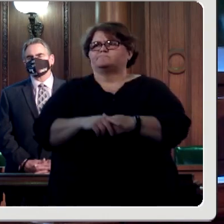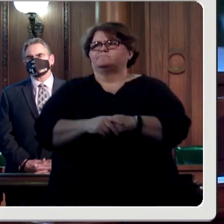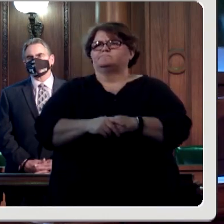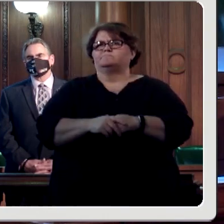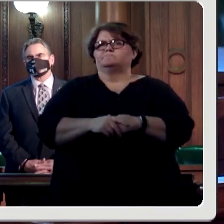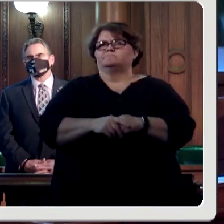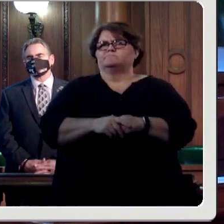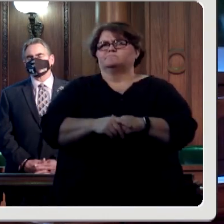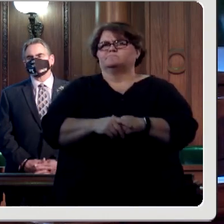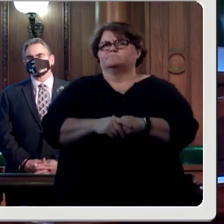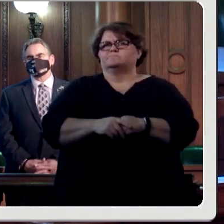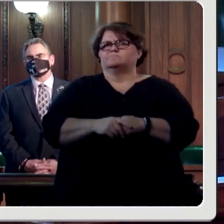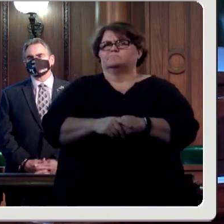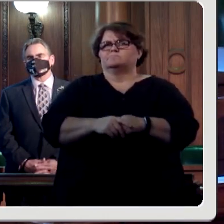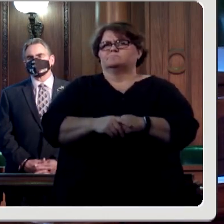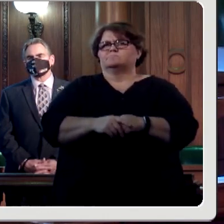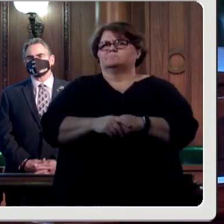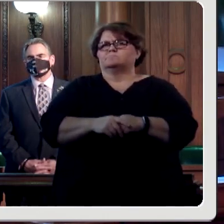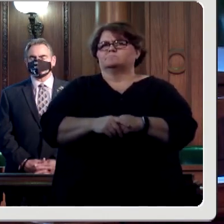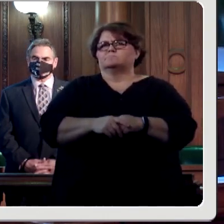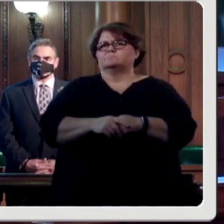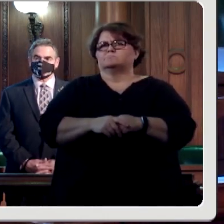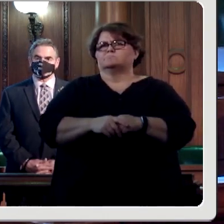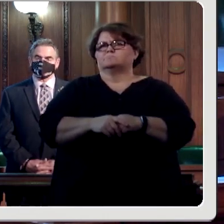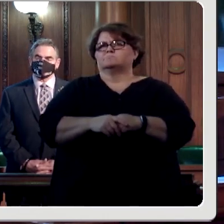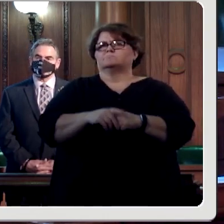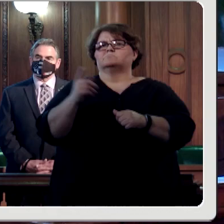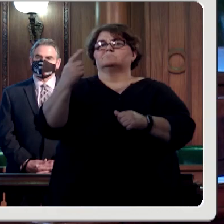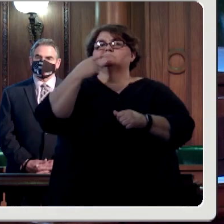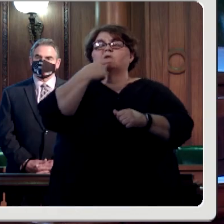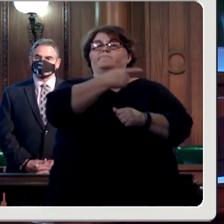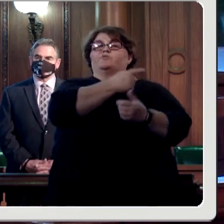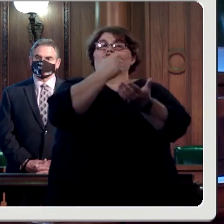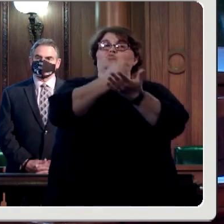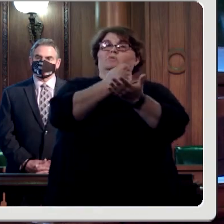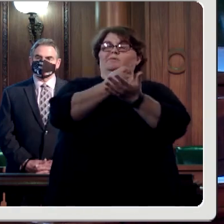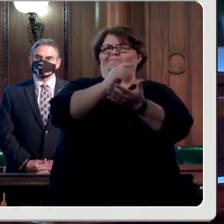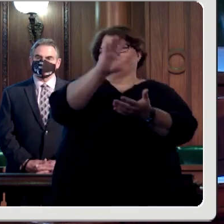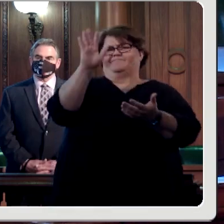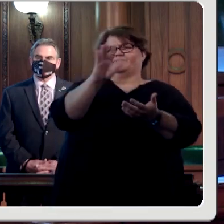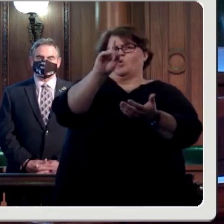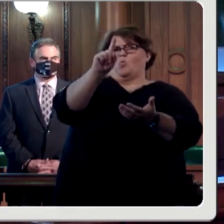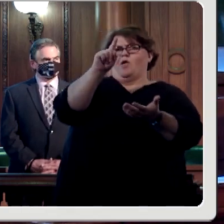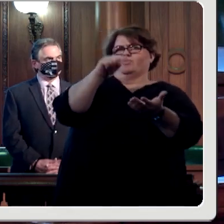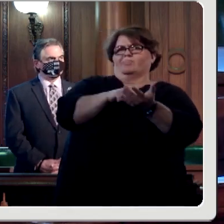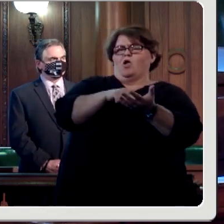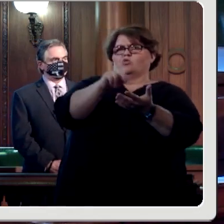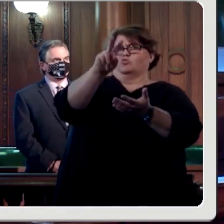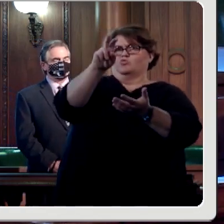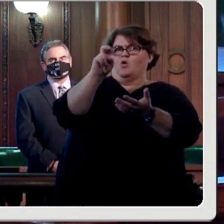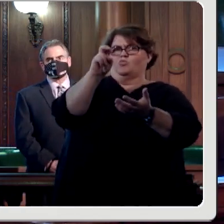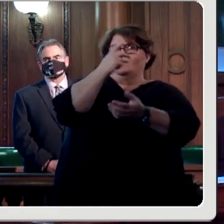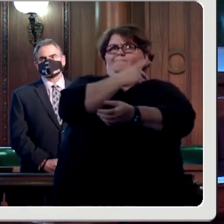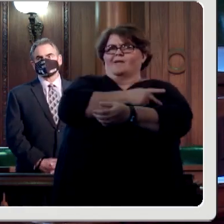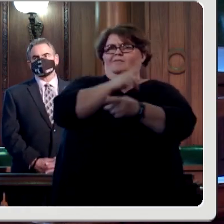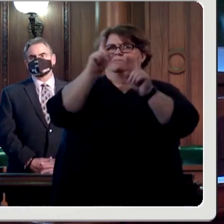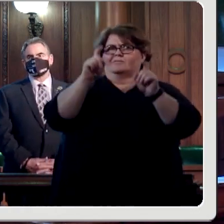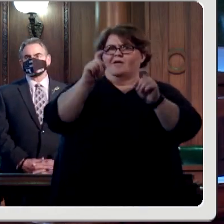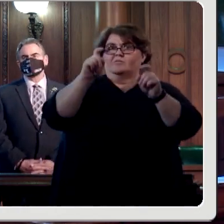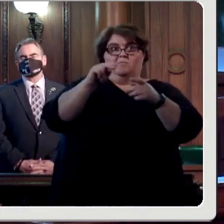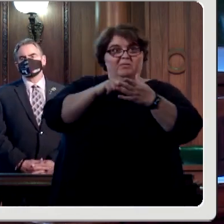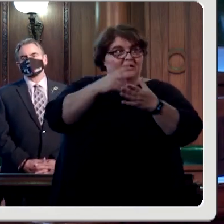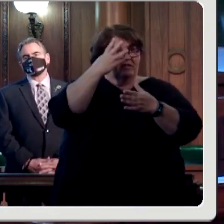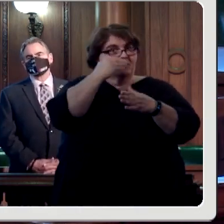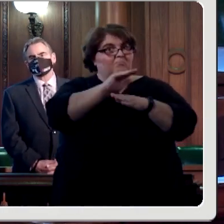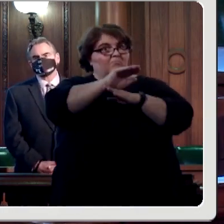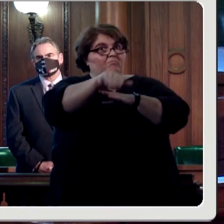say treated, is that just anybody who walked into the hospital and got care, or is it someone who's been admitted for it? Hospitalized for that, correct.